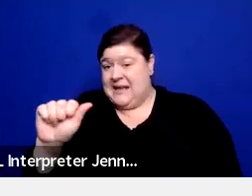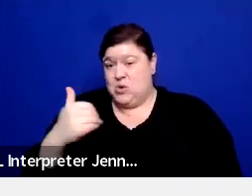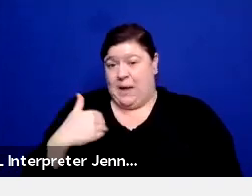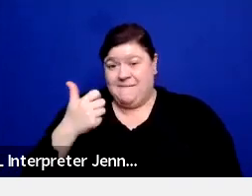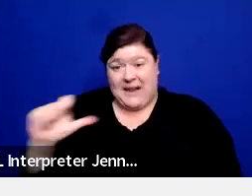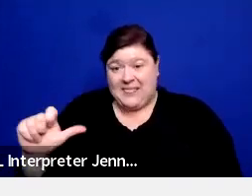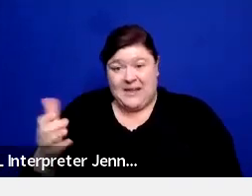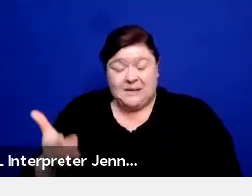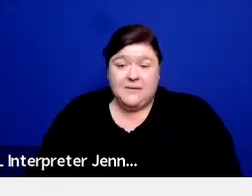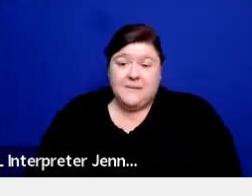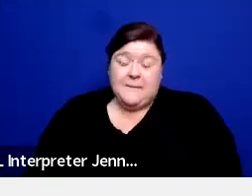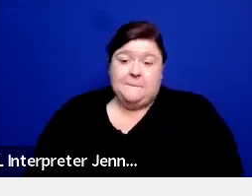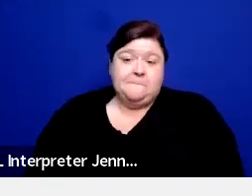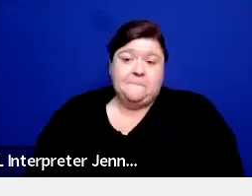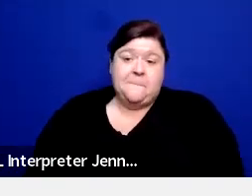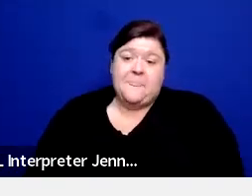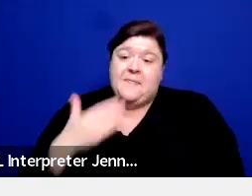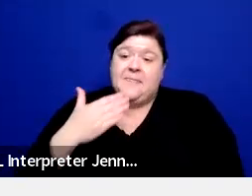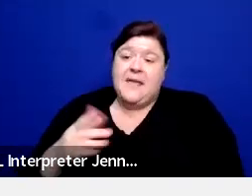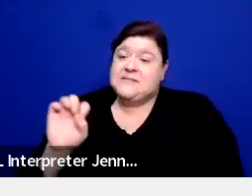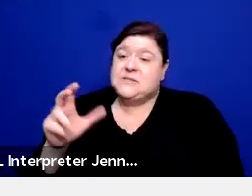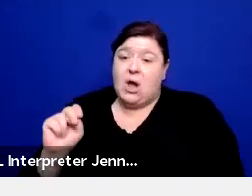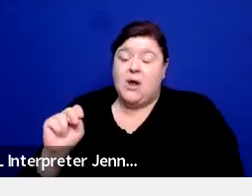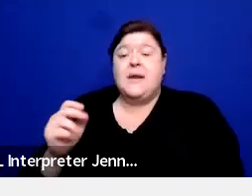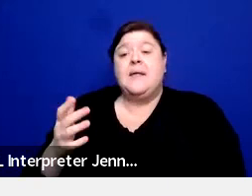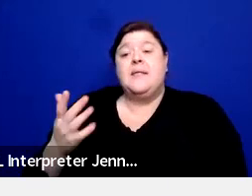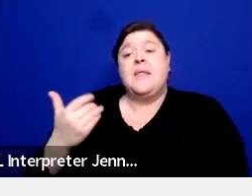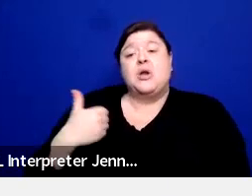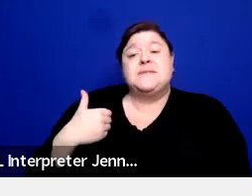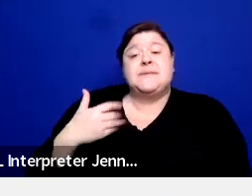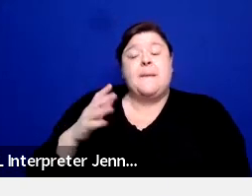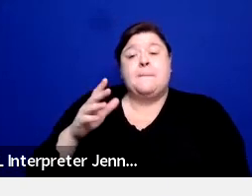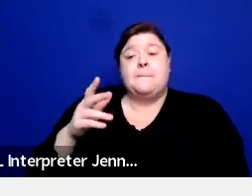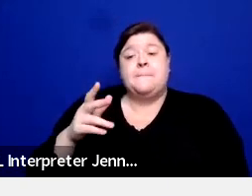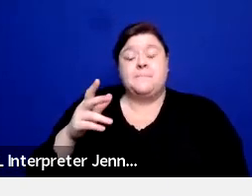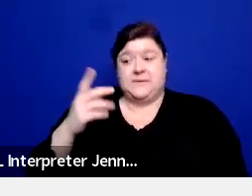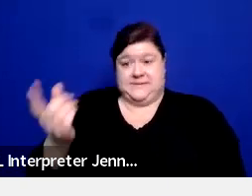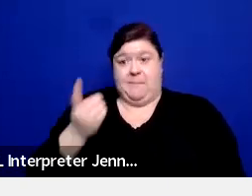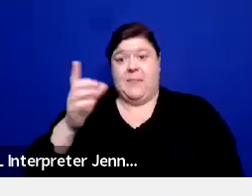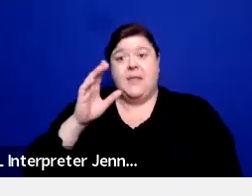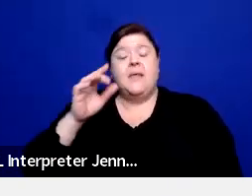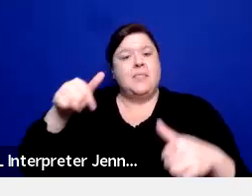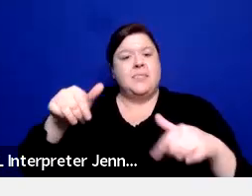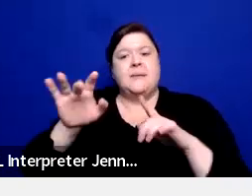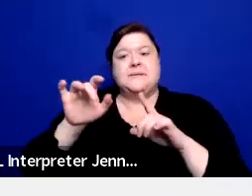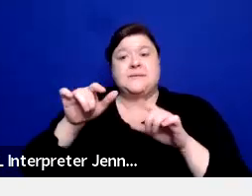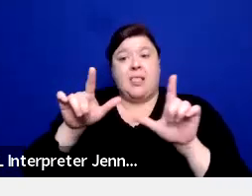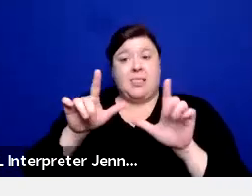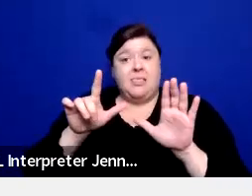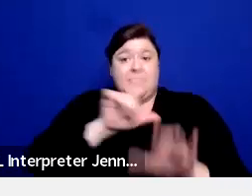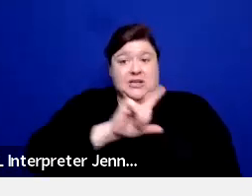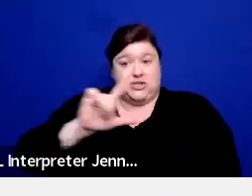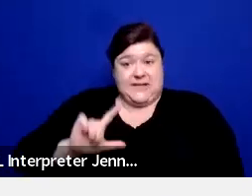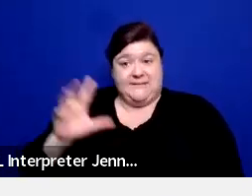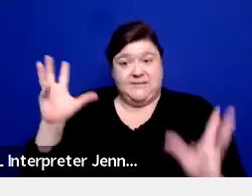add. Yeah, thanks, Dawn. There is a package that will be considered this legislative session. The legislative